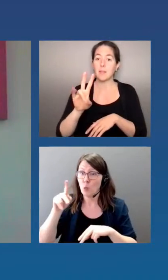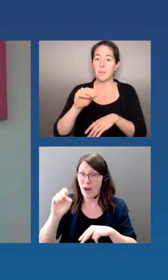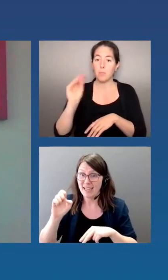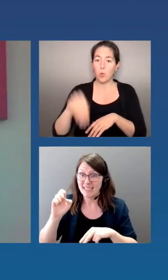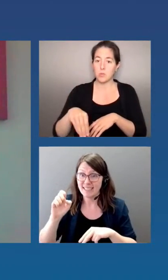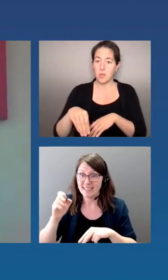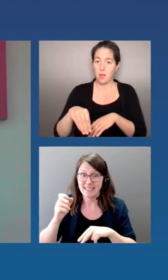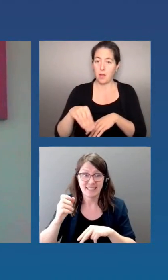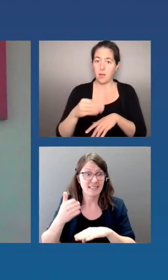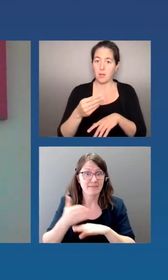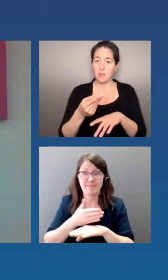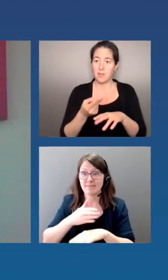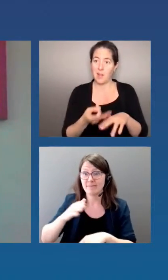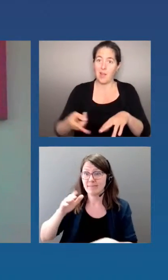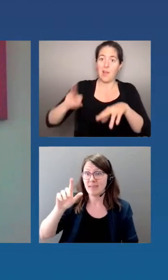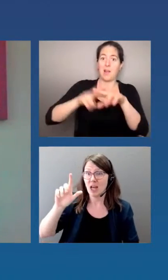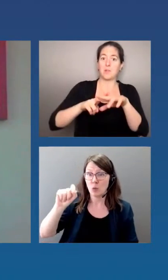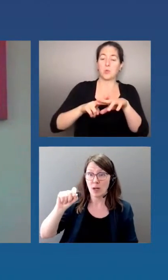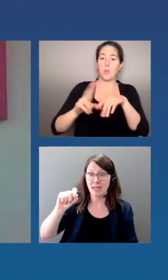trajectory? And